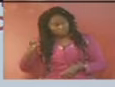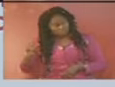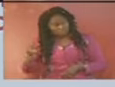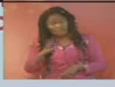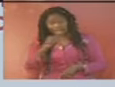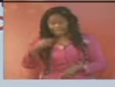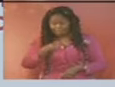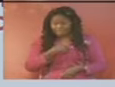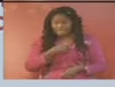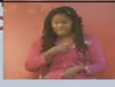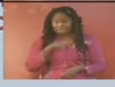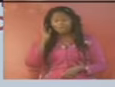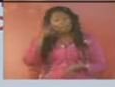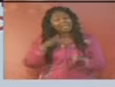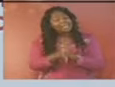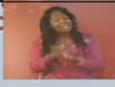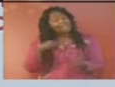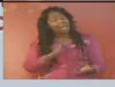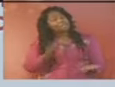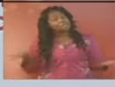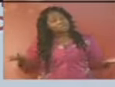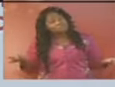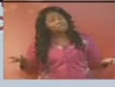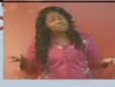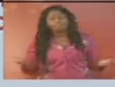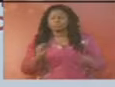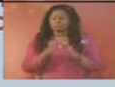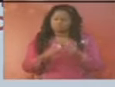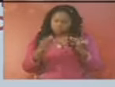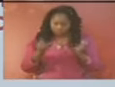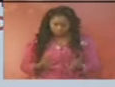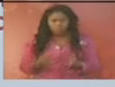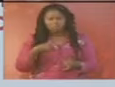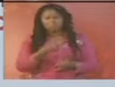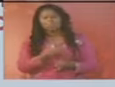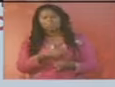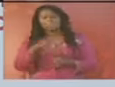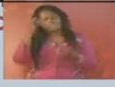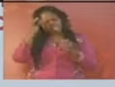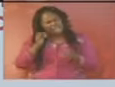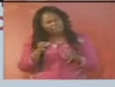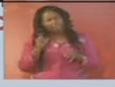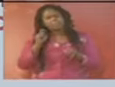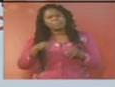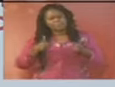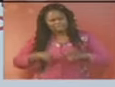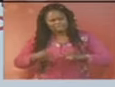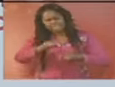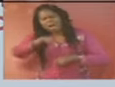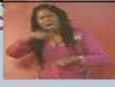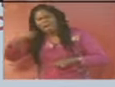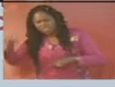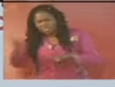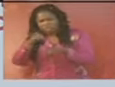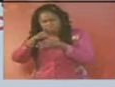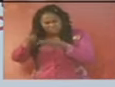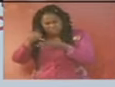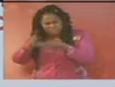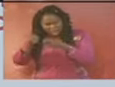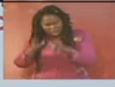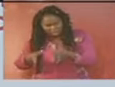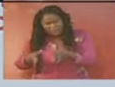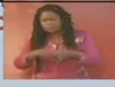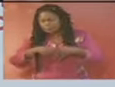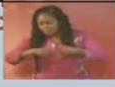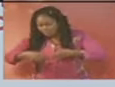to be difficult. We have been spending a lot of time over the past month or 2 months, when I am not